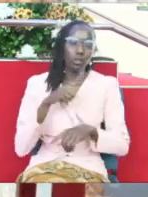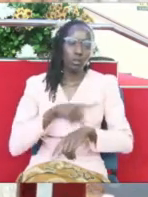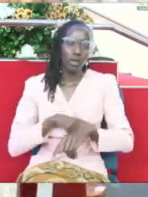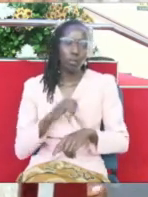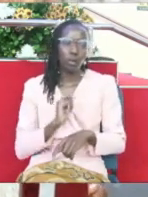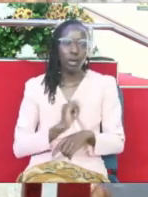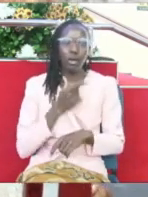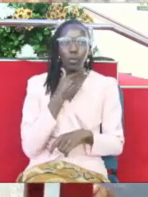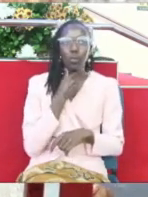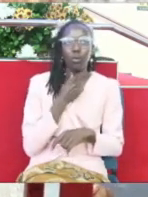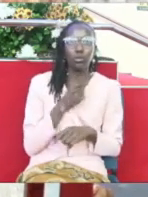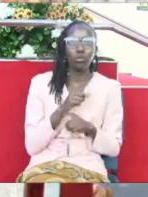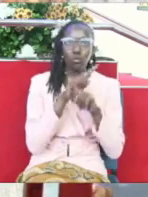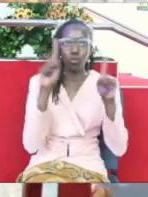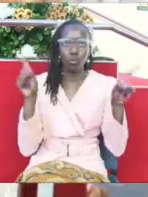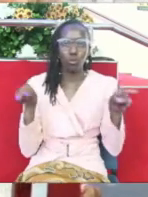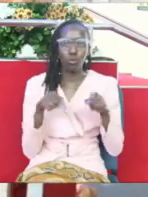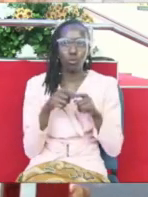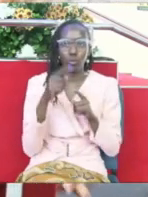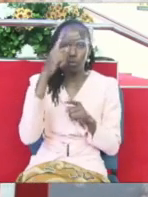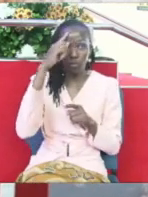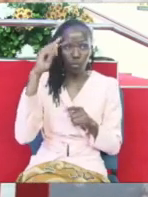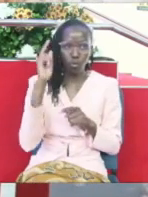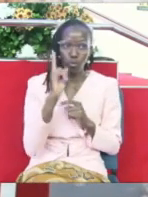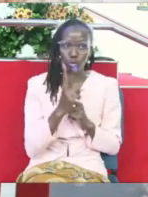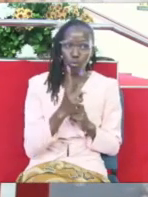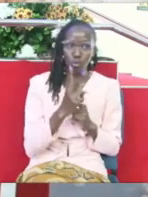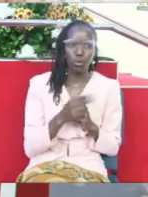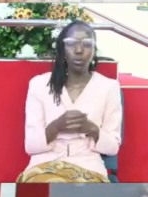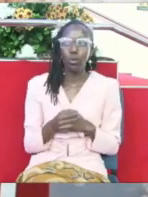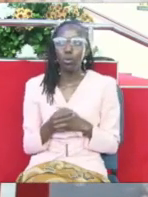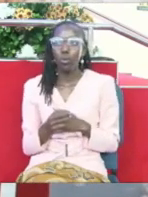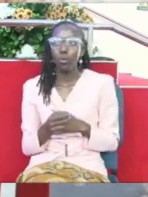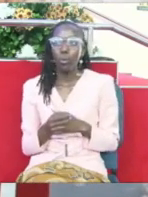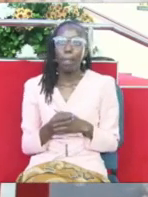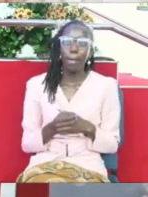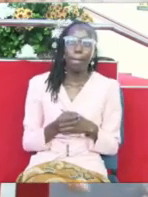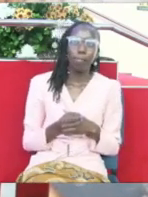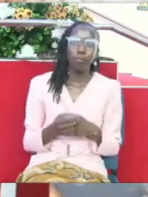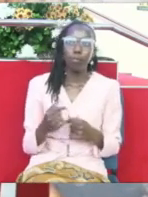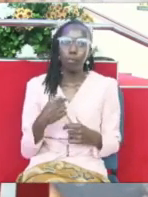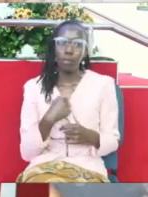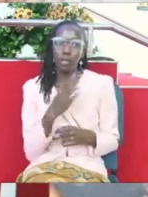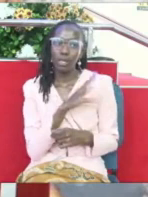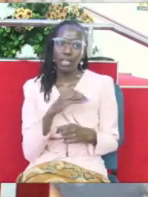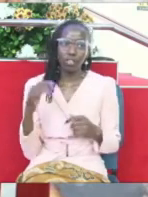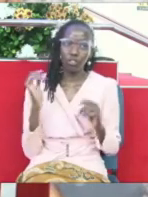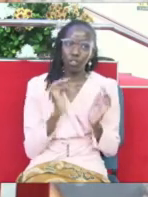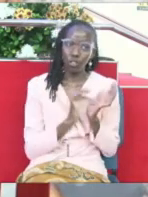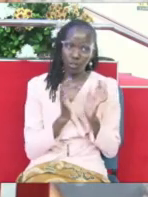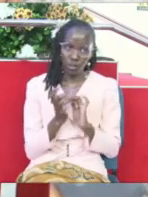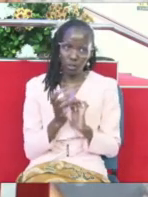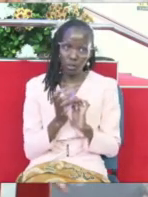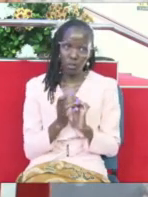me divine ideas. Ambao utanipa mawazo ya kiungu. That will enable me. Ambao utaniwezesha. To do exploits. Ifanye